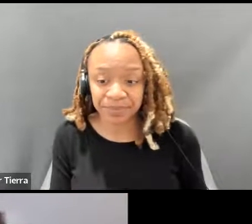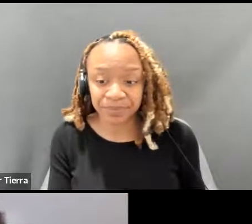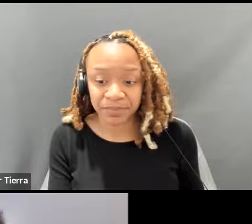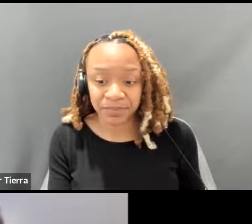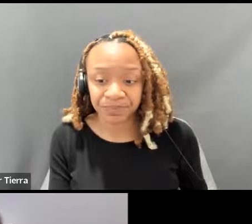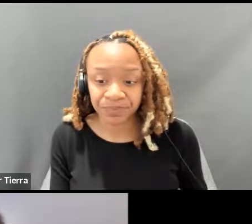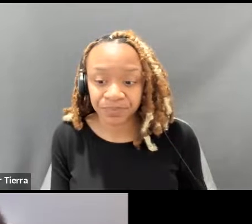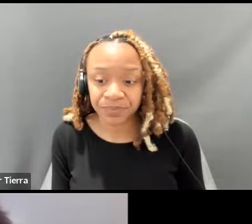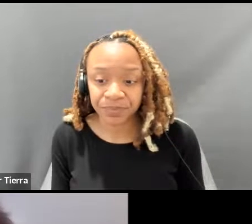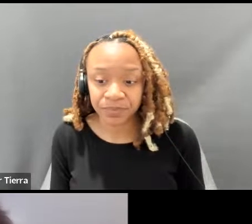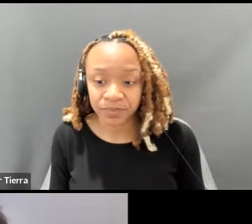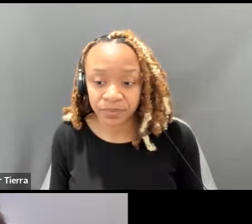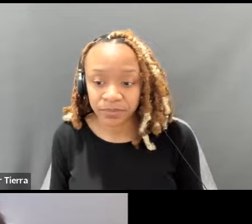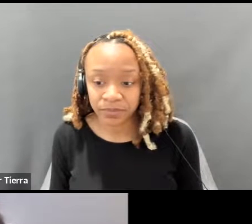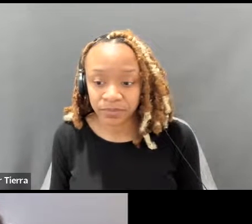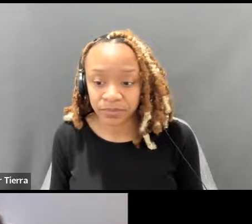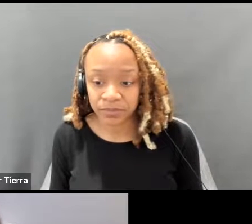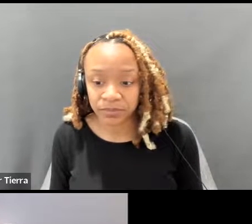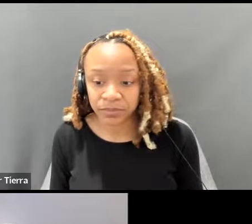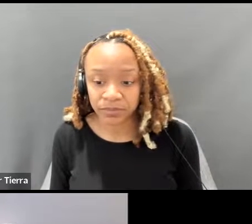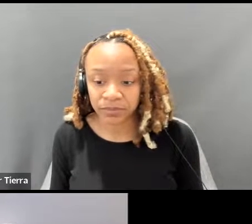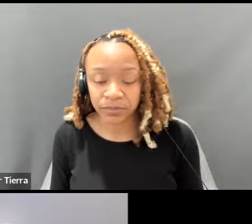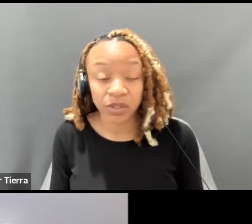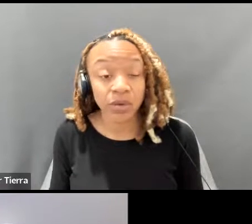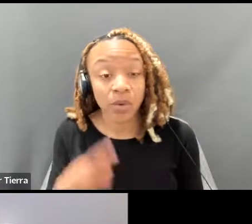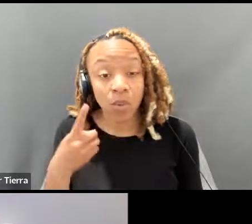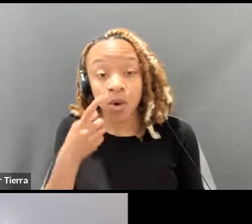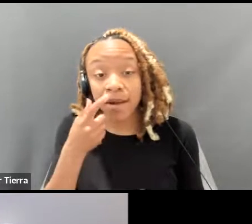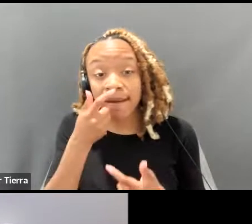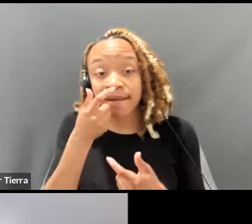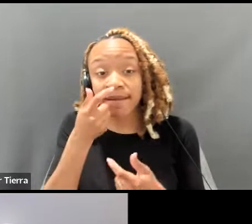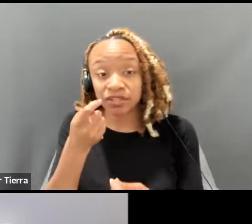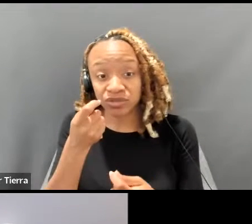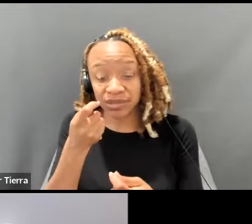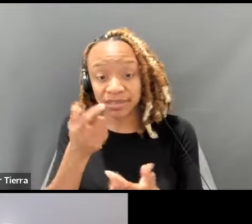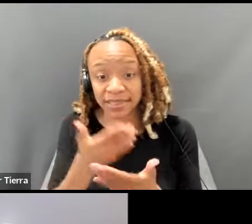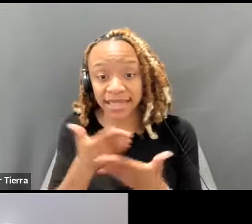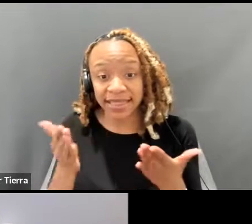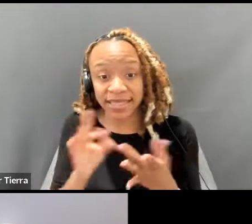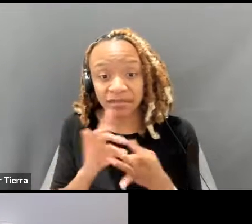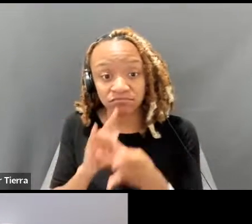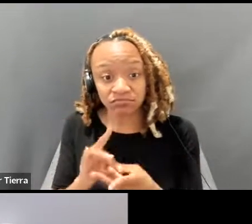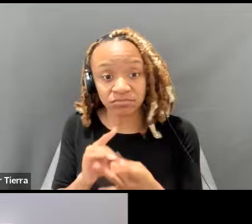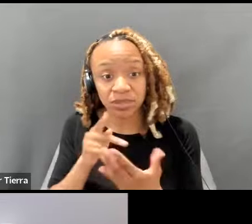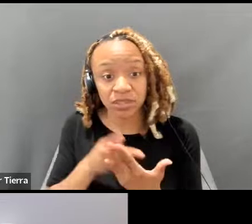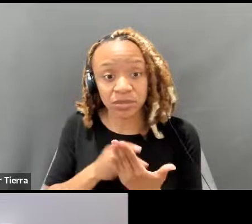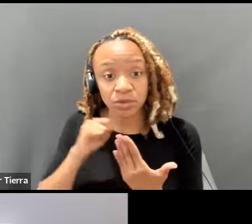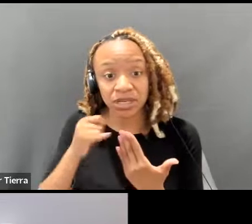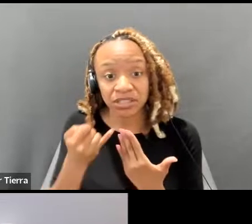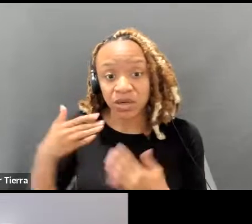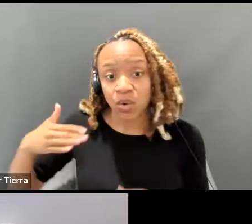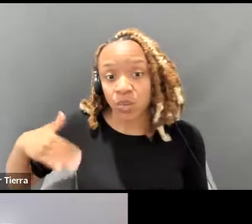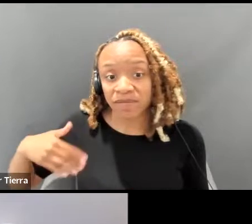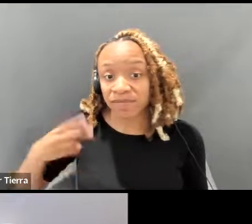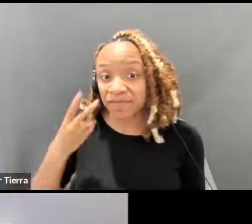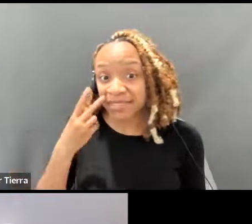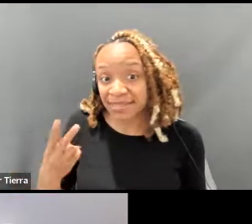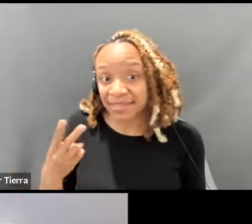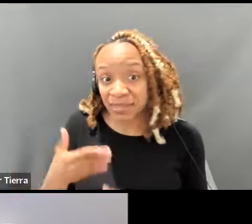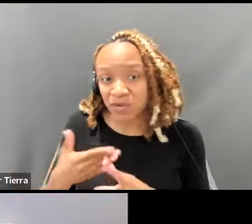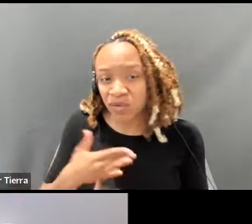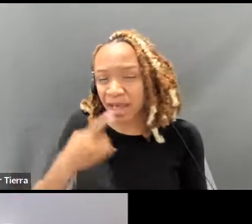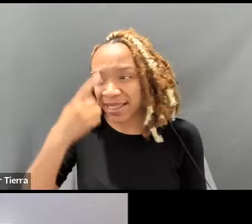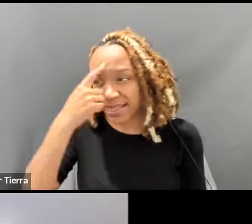Okay, so what is interesting about this project that we haven't seen this before, and I think we've even joked about